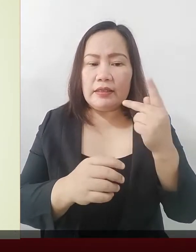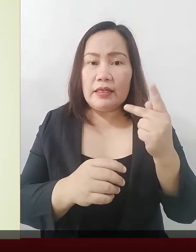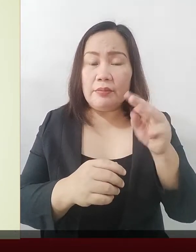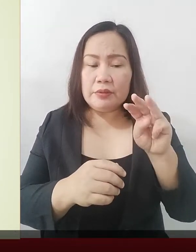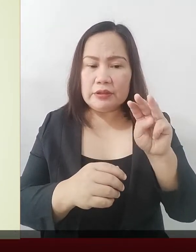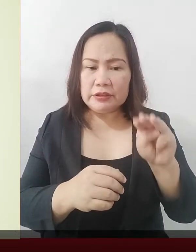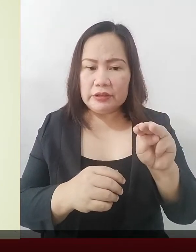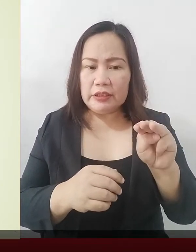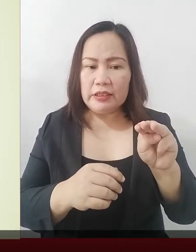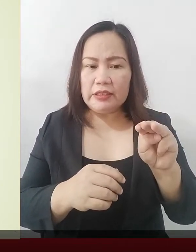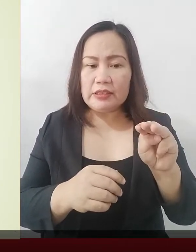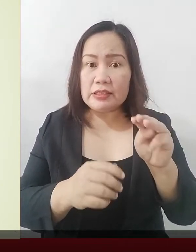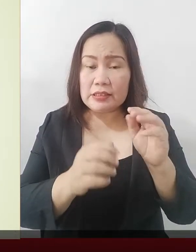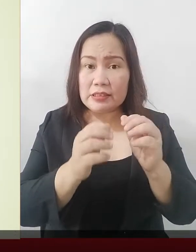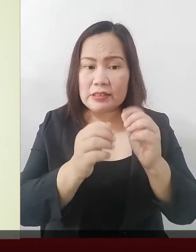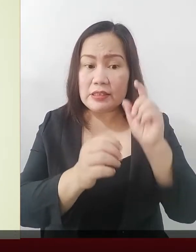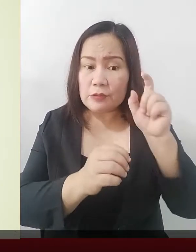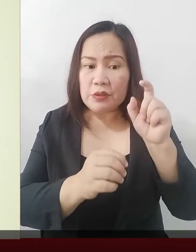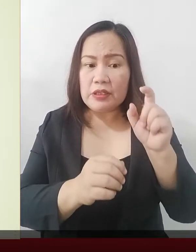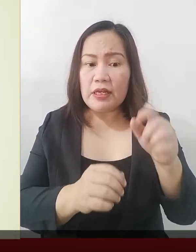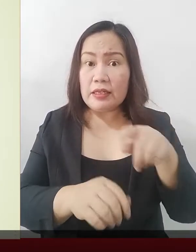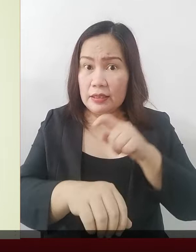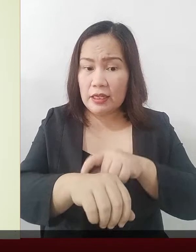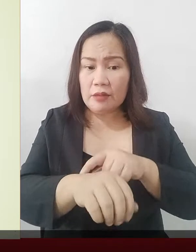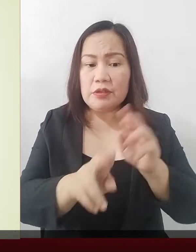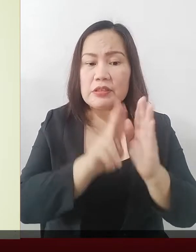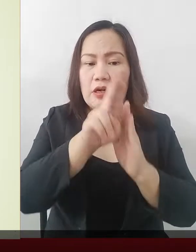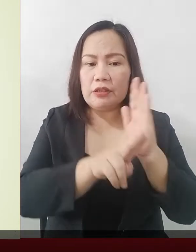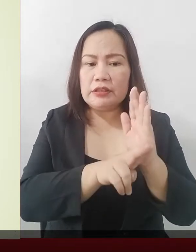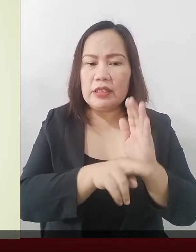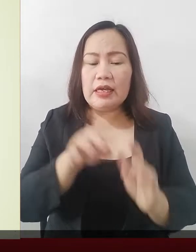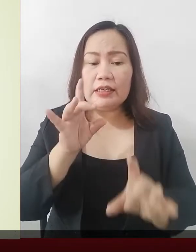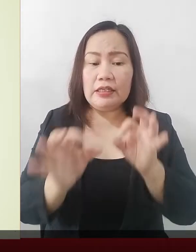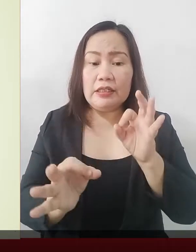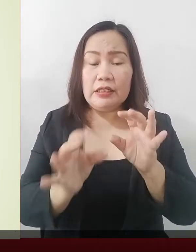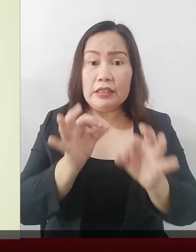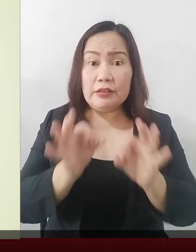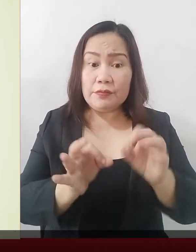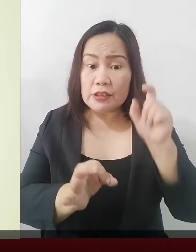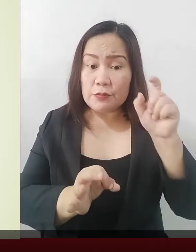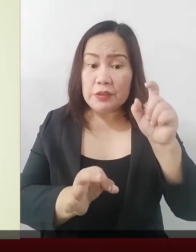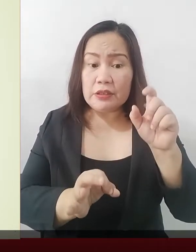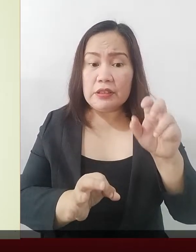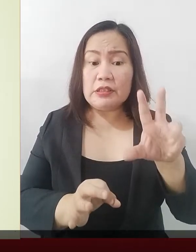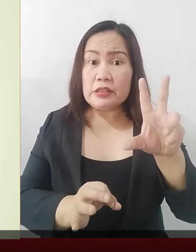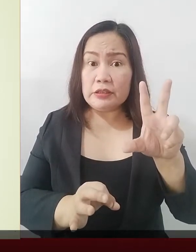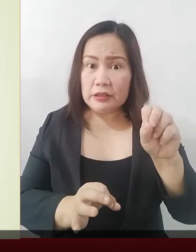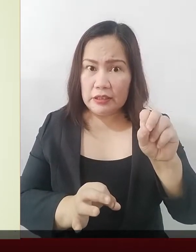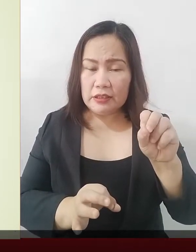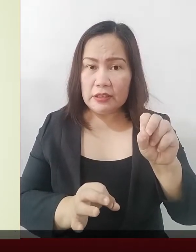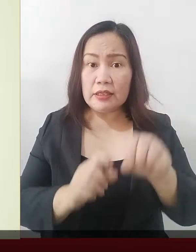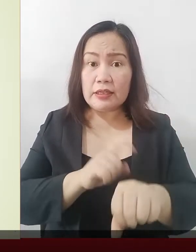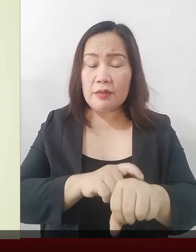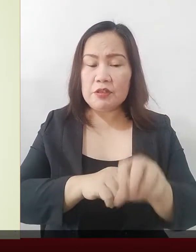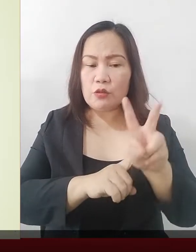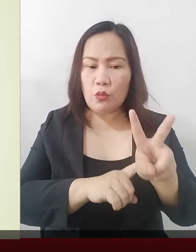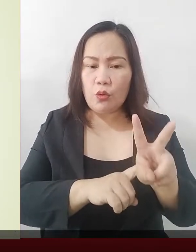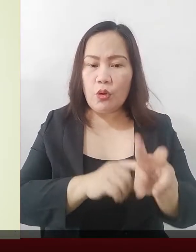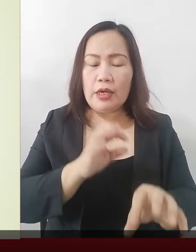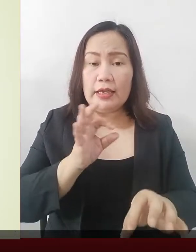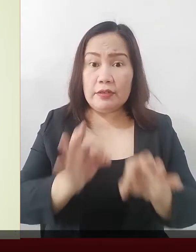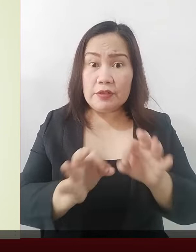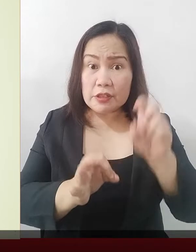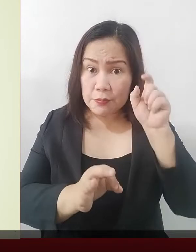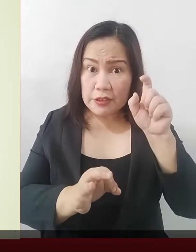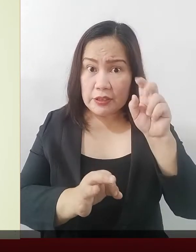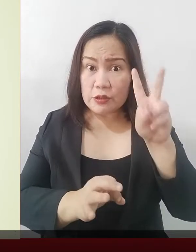If the speed is 60, the time is 1. If the speed is 30, the time is 2. And